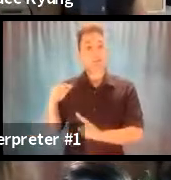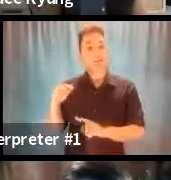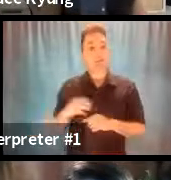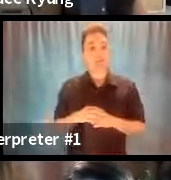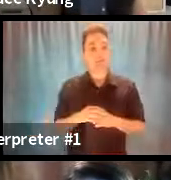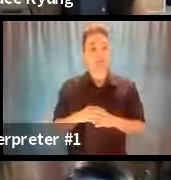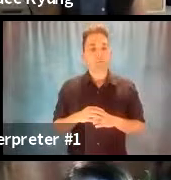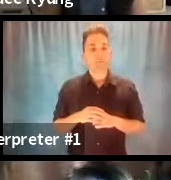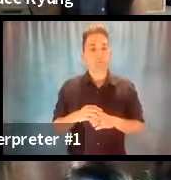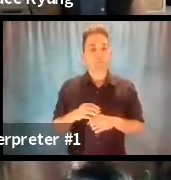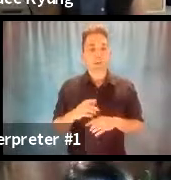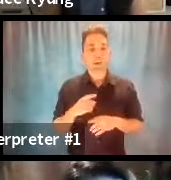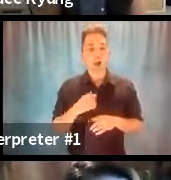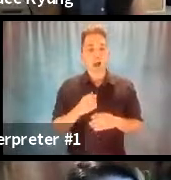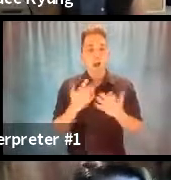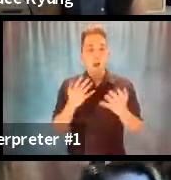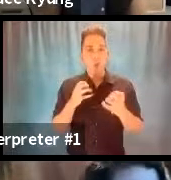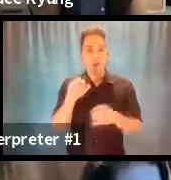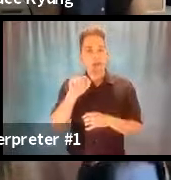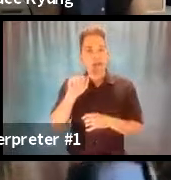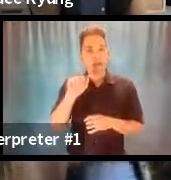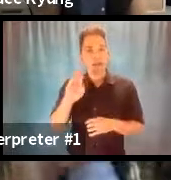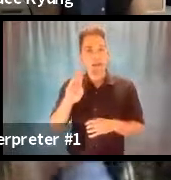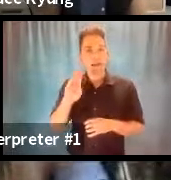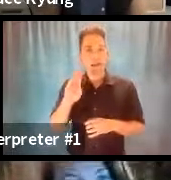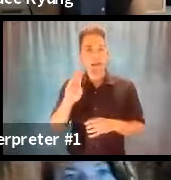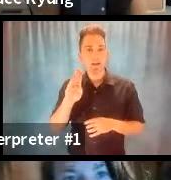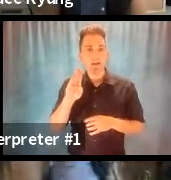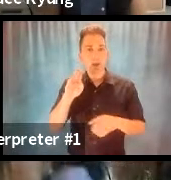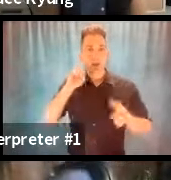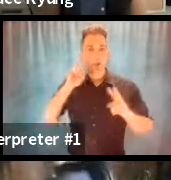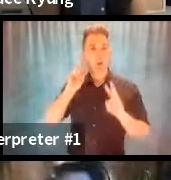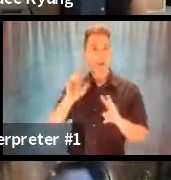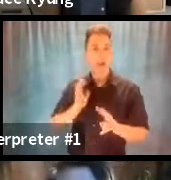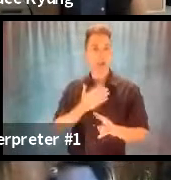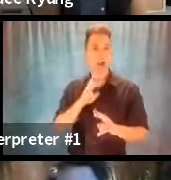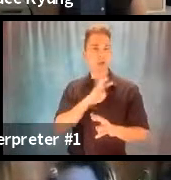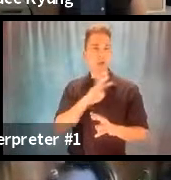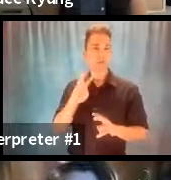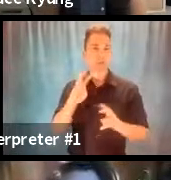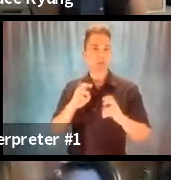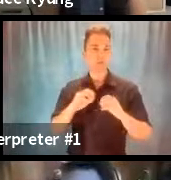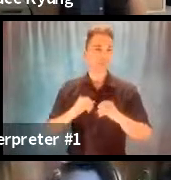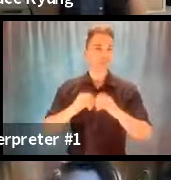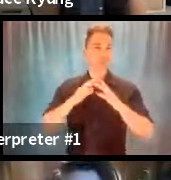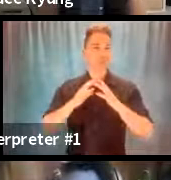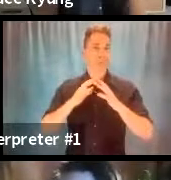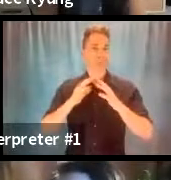SAB to look particularly at the website that we created this year,